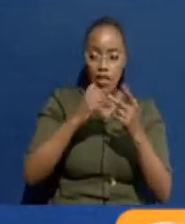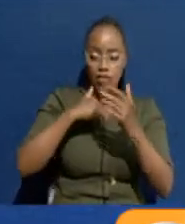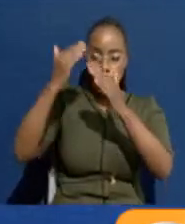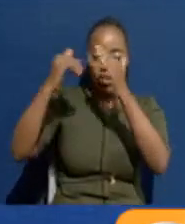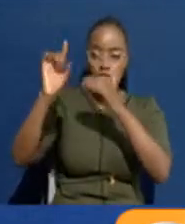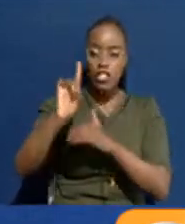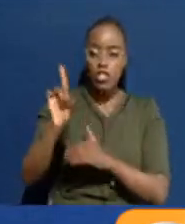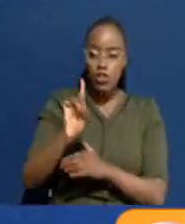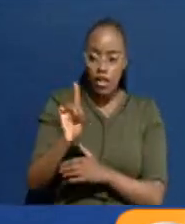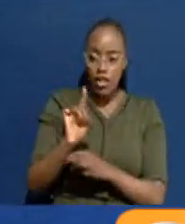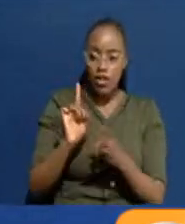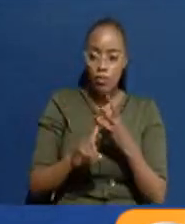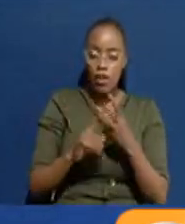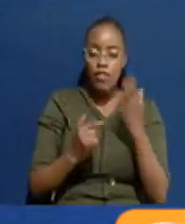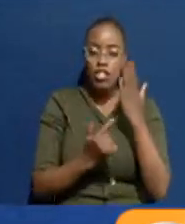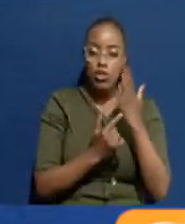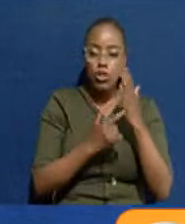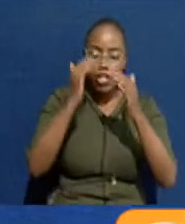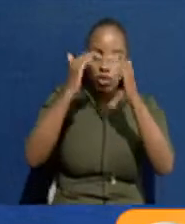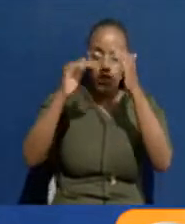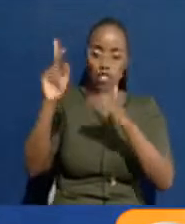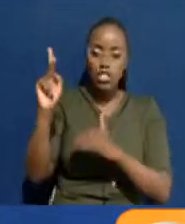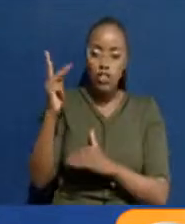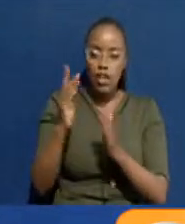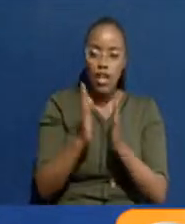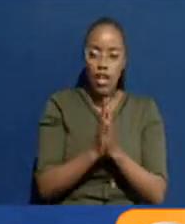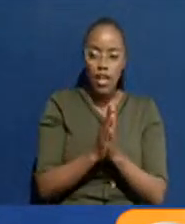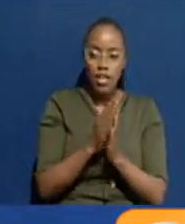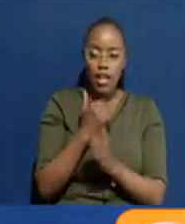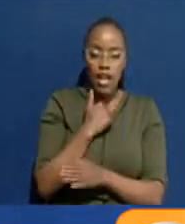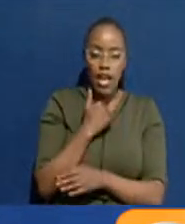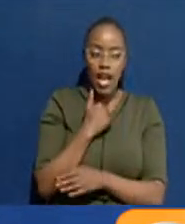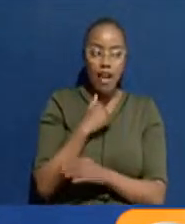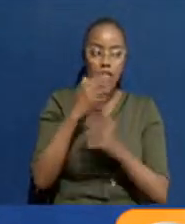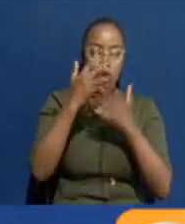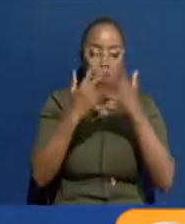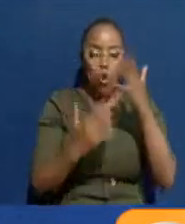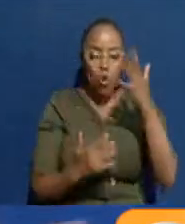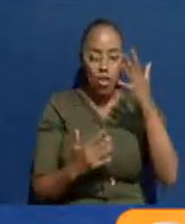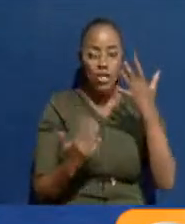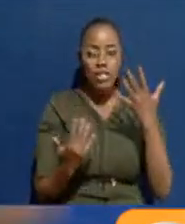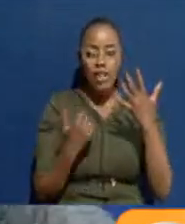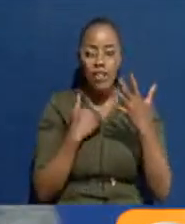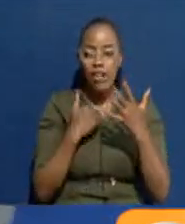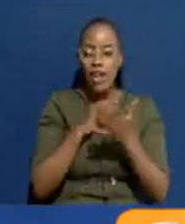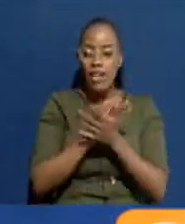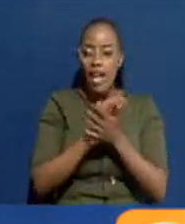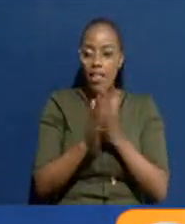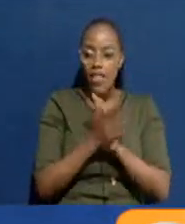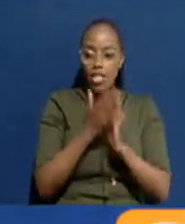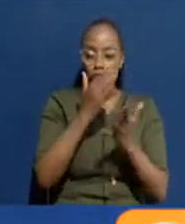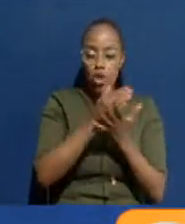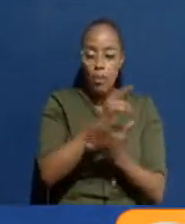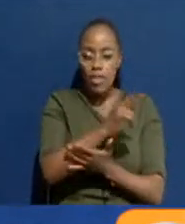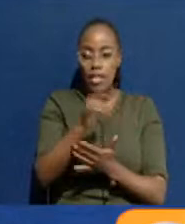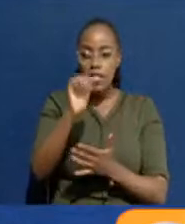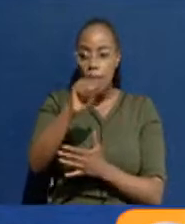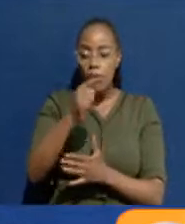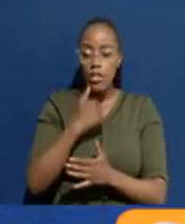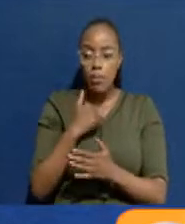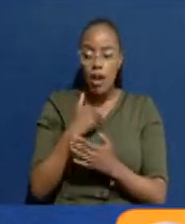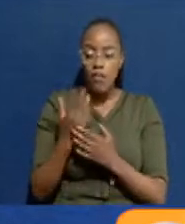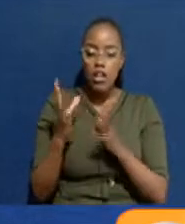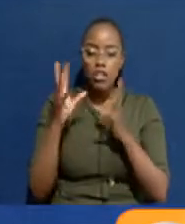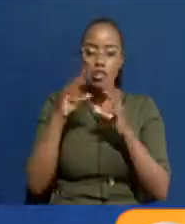of Nairobi, there is Technical University of Kenya, and then Smart Media University. There's nothing that stops that these ones can be constituent